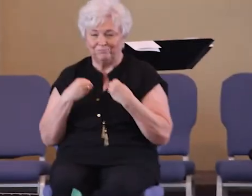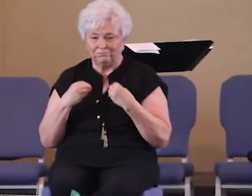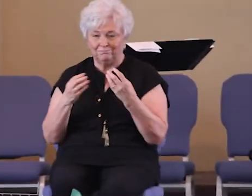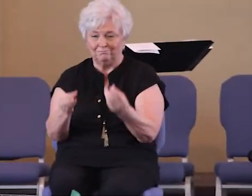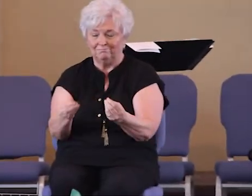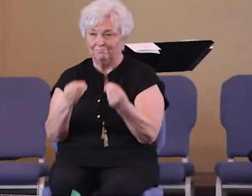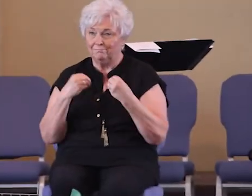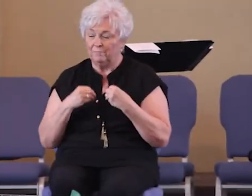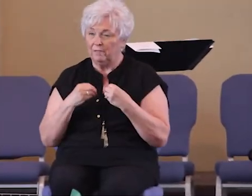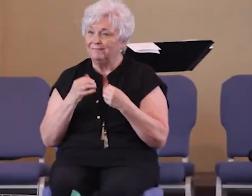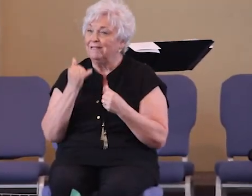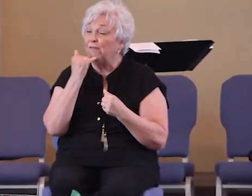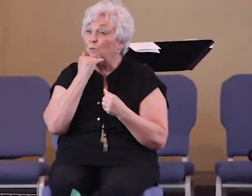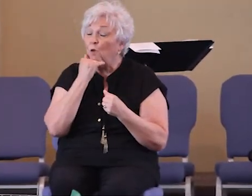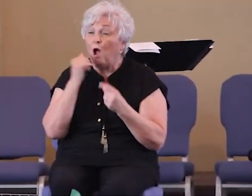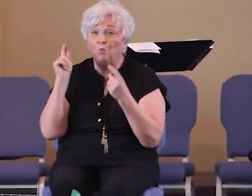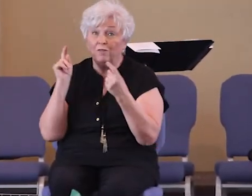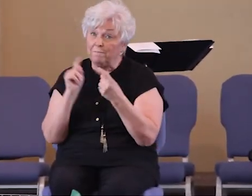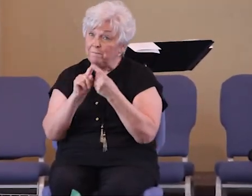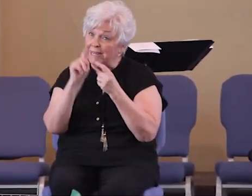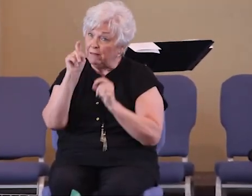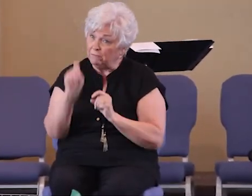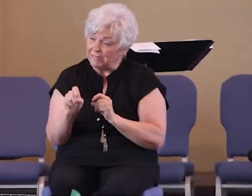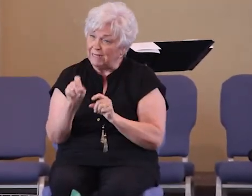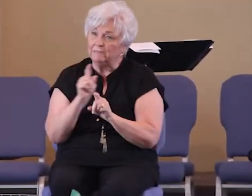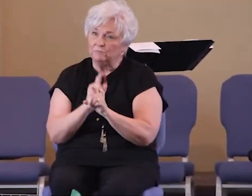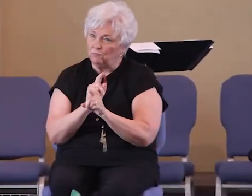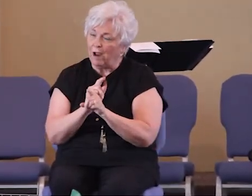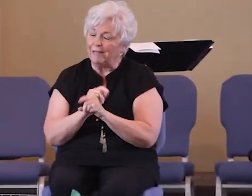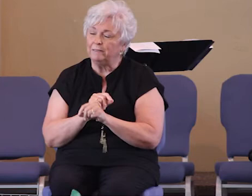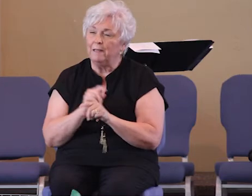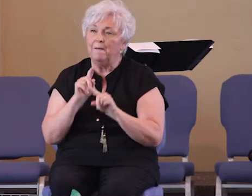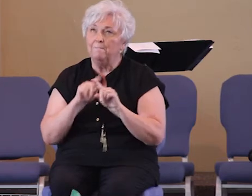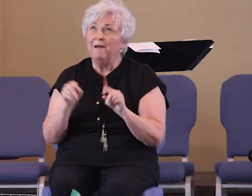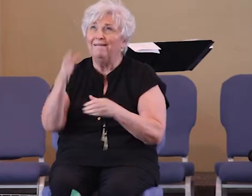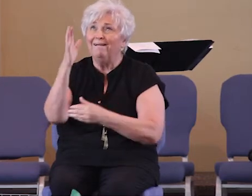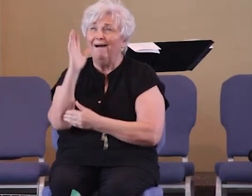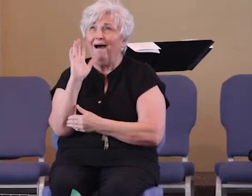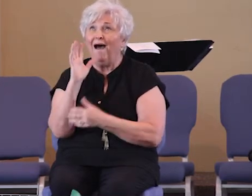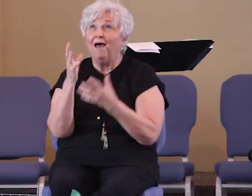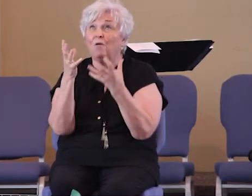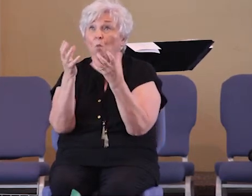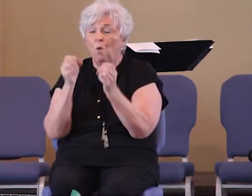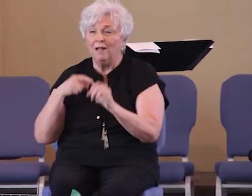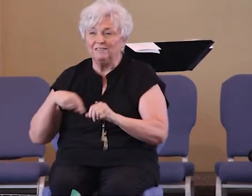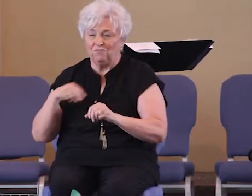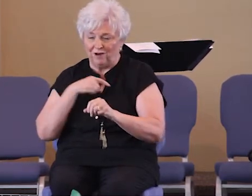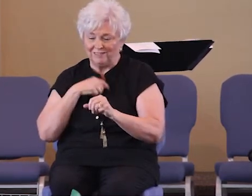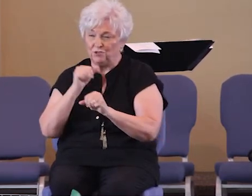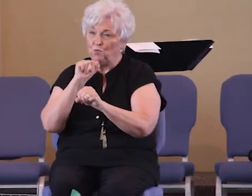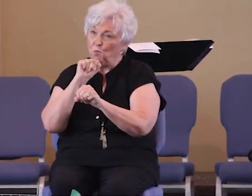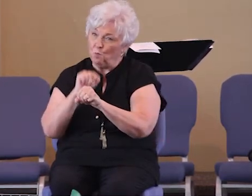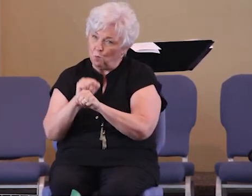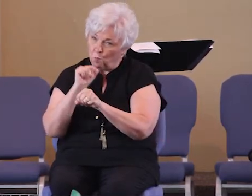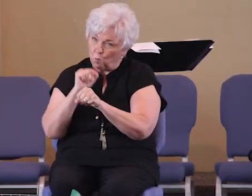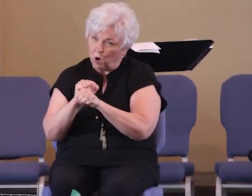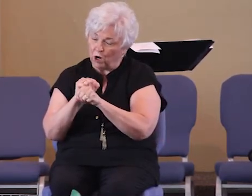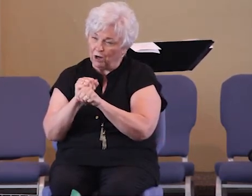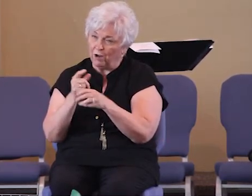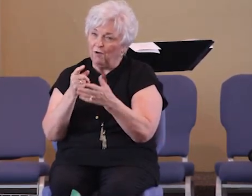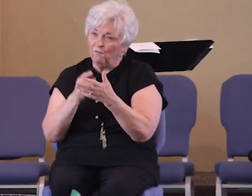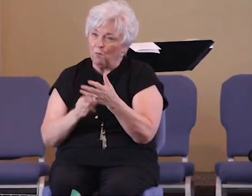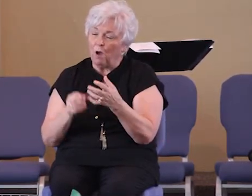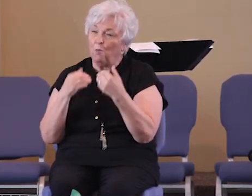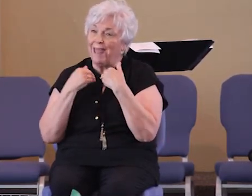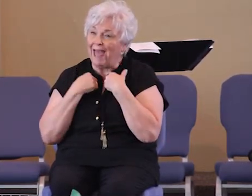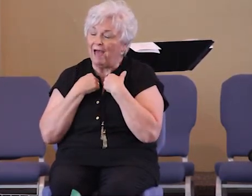nothing wrong meeting needs at times when we're supposed to. But God expects us to work for what we have. He expects